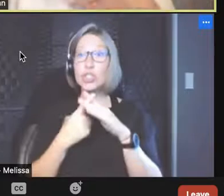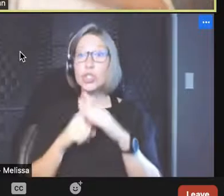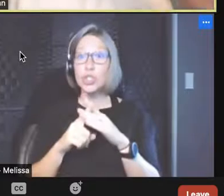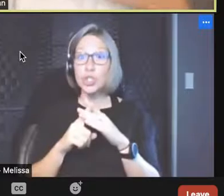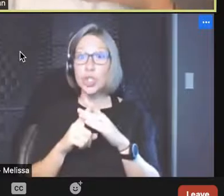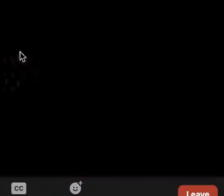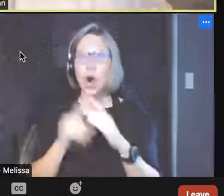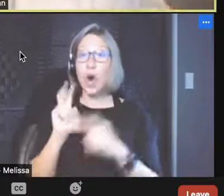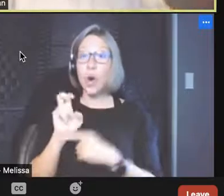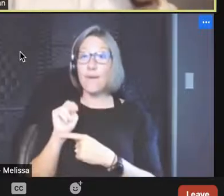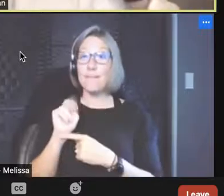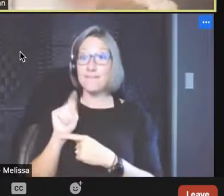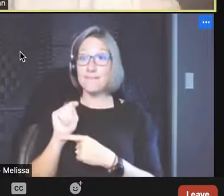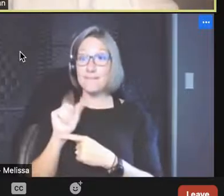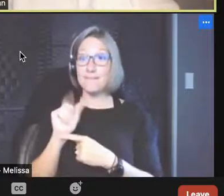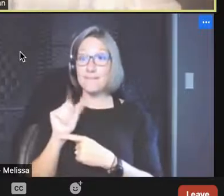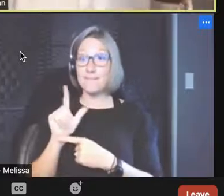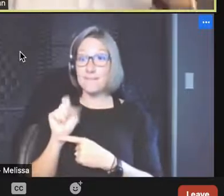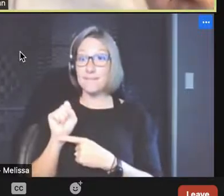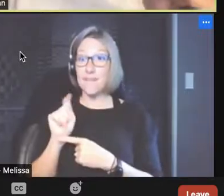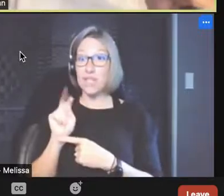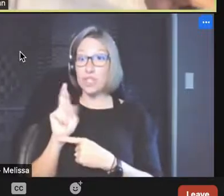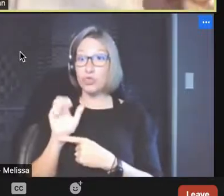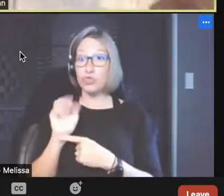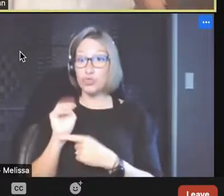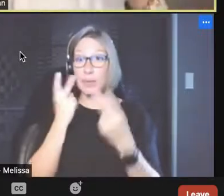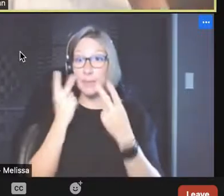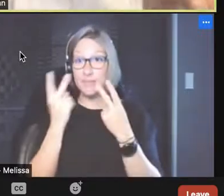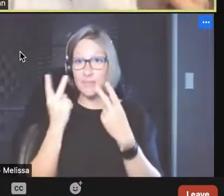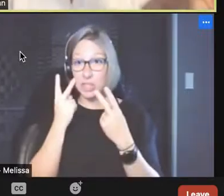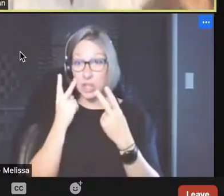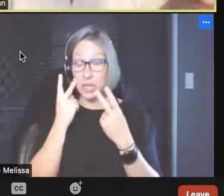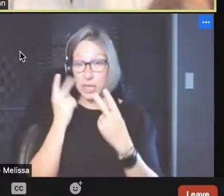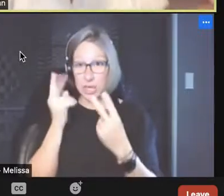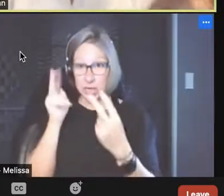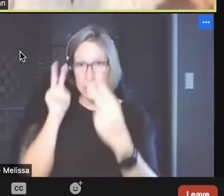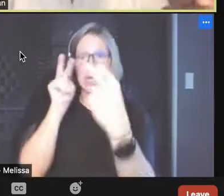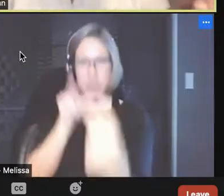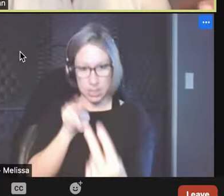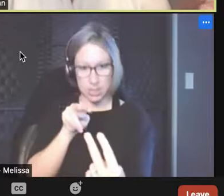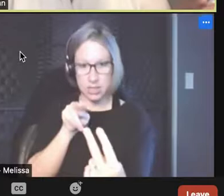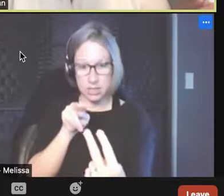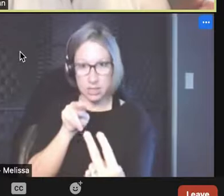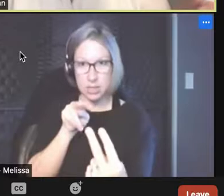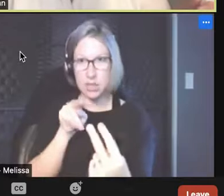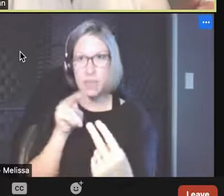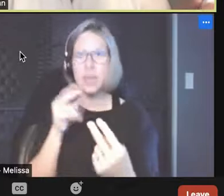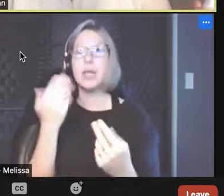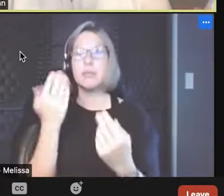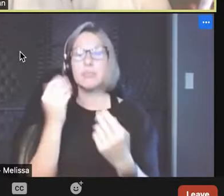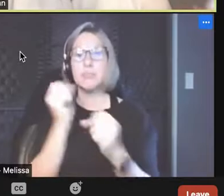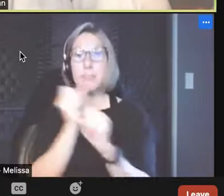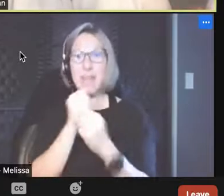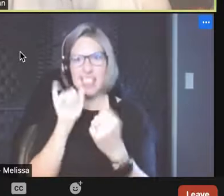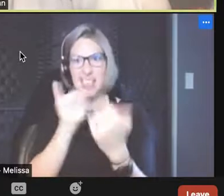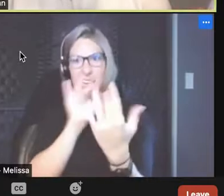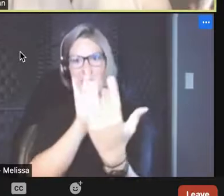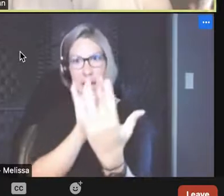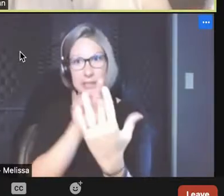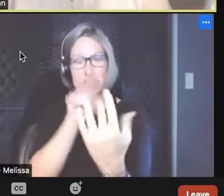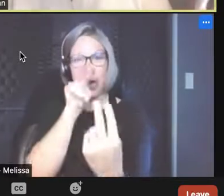stream vision, eye to object contact. I'm aligning my eye with the target. It does not mean I know what I'm looking at that point. It just